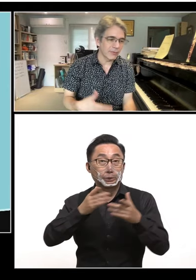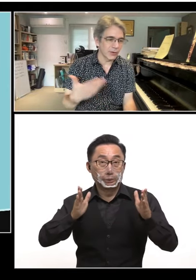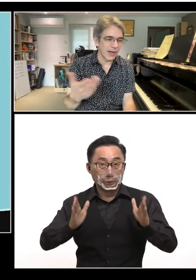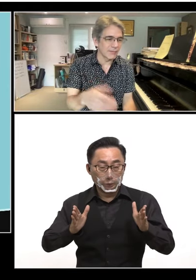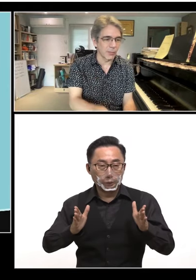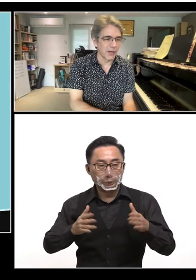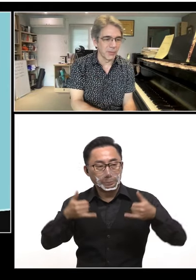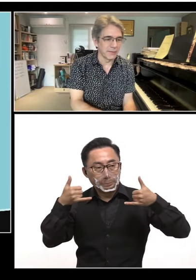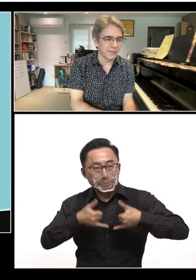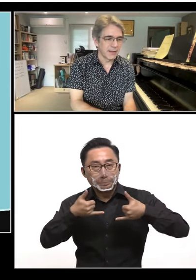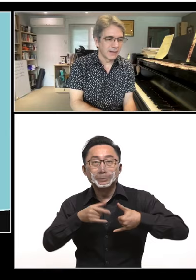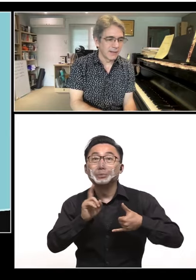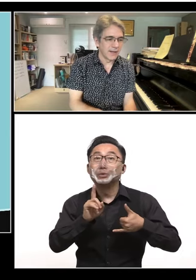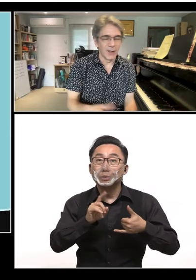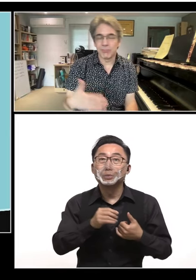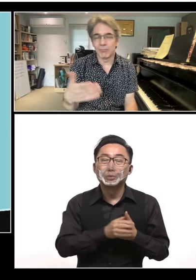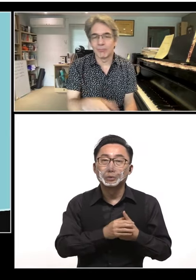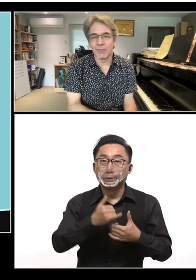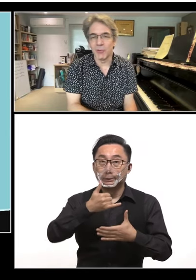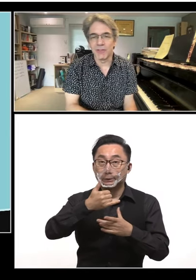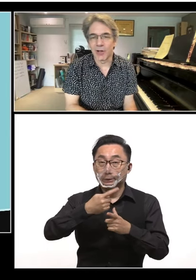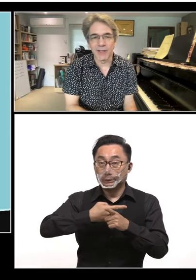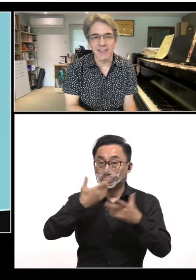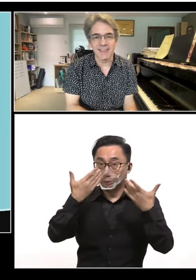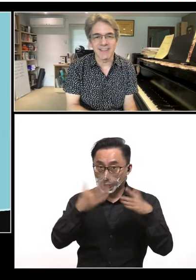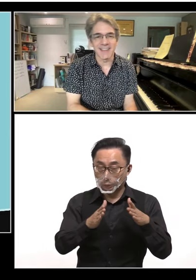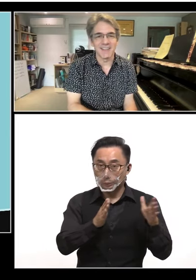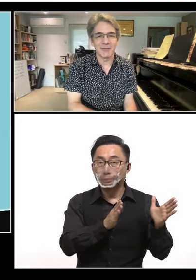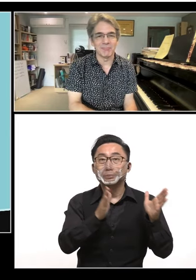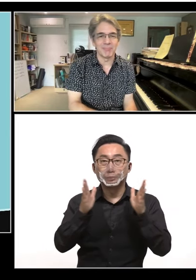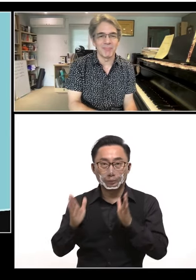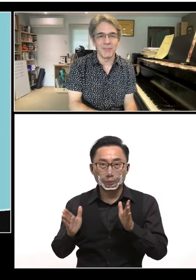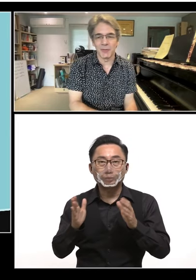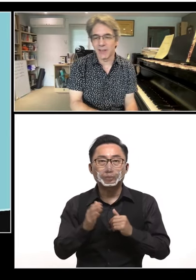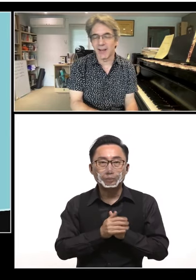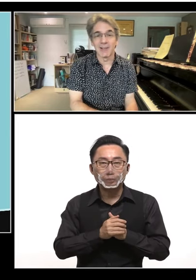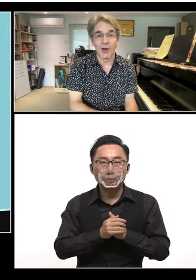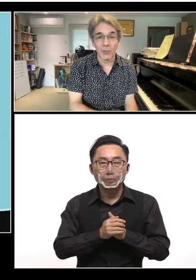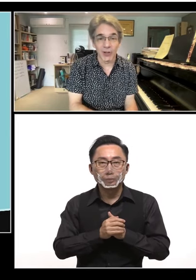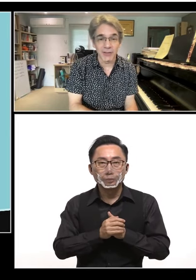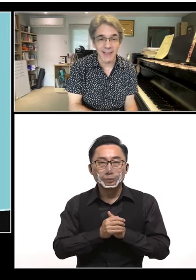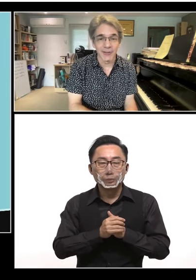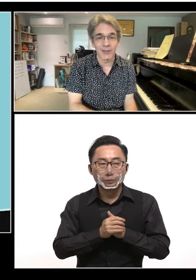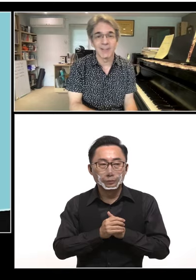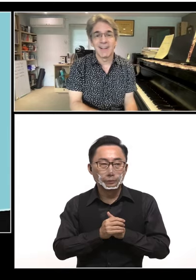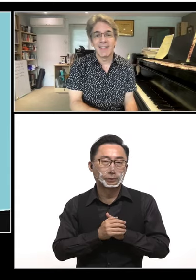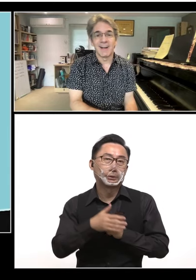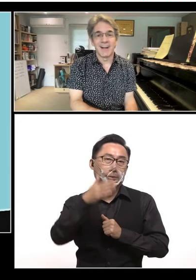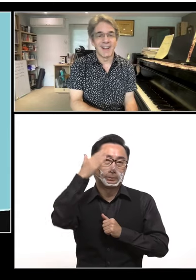And after about a month, it was very easy to see that we got along well